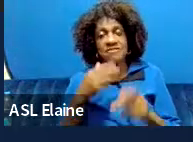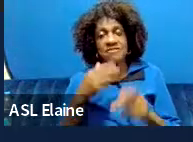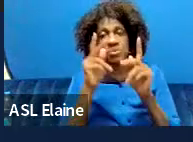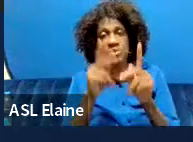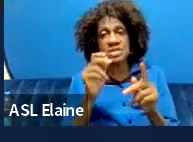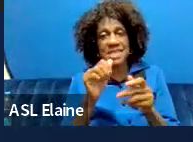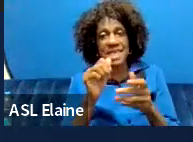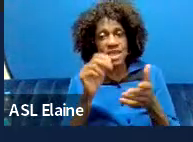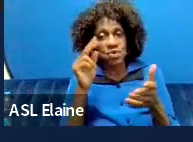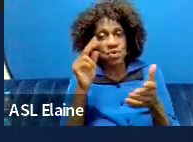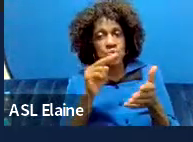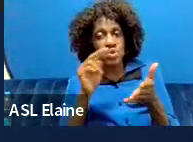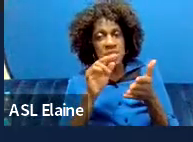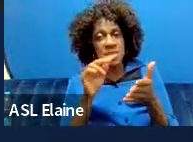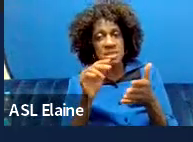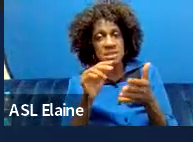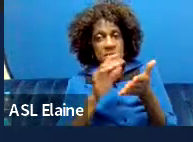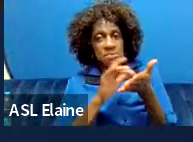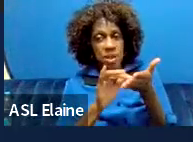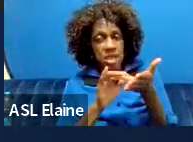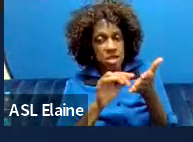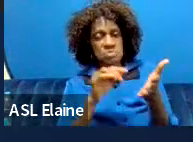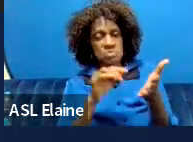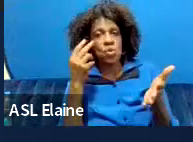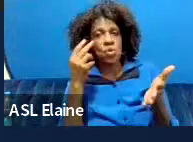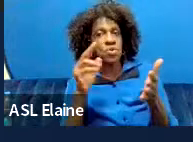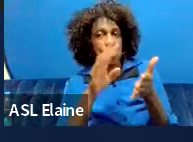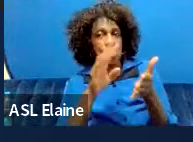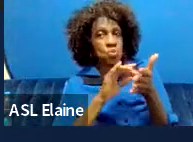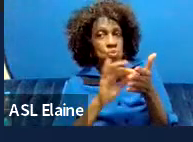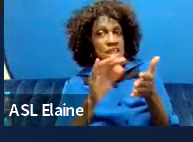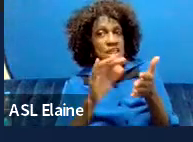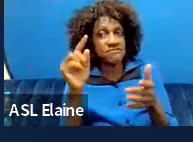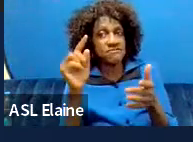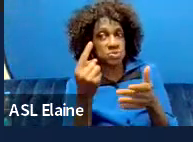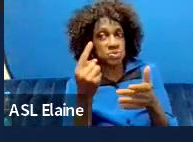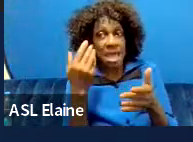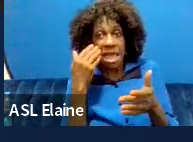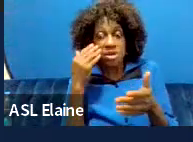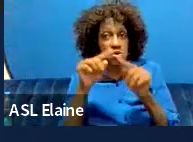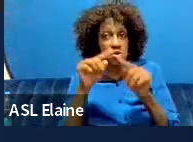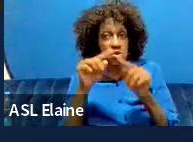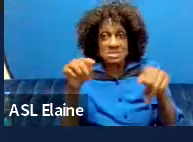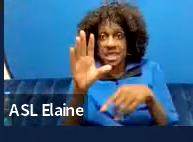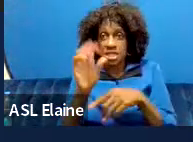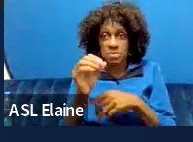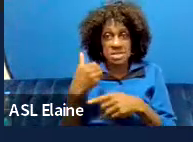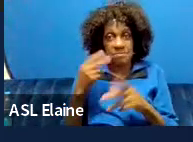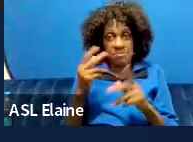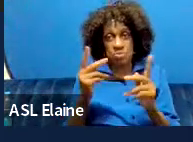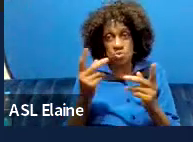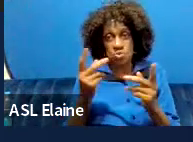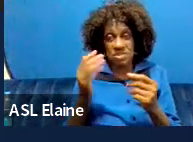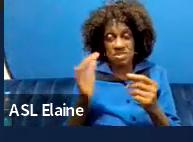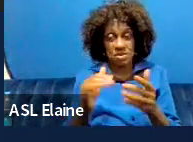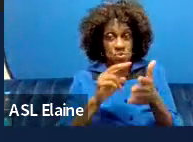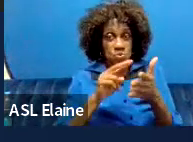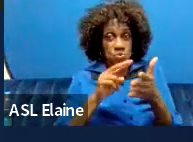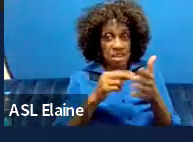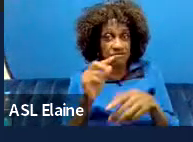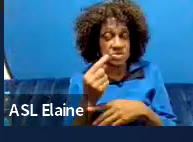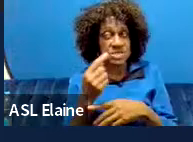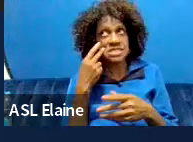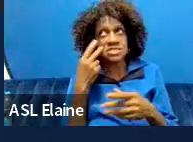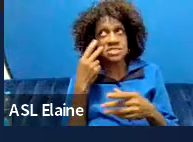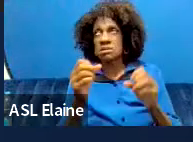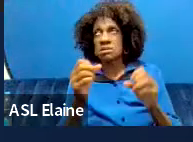can read Braille tactilely proofread them. I don't even know if the sign companies have people doing that, but I have seen so many examples of